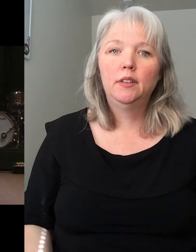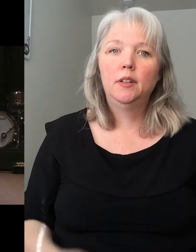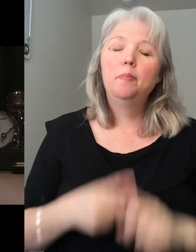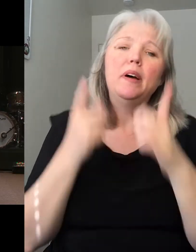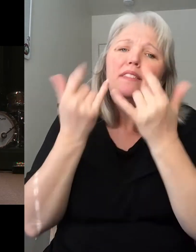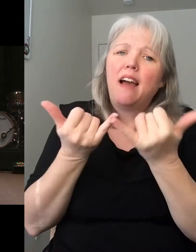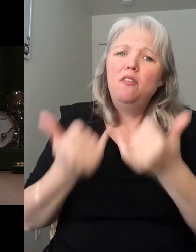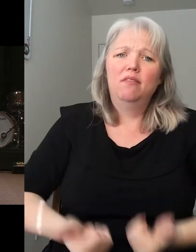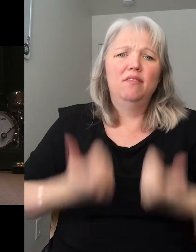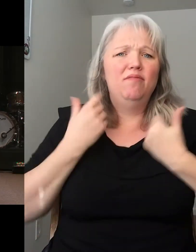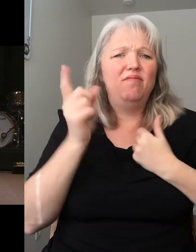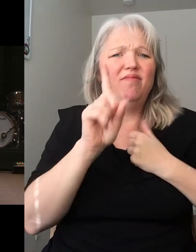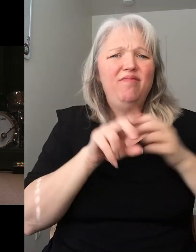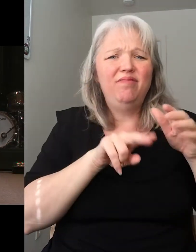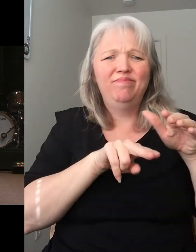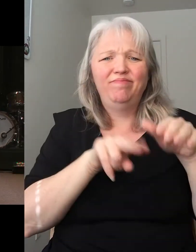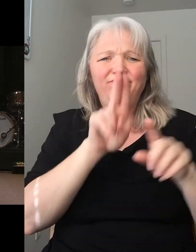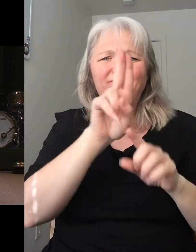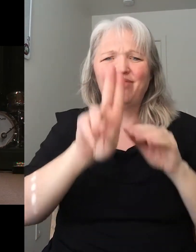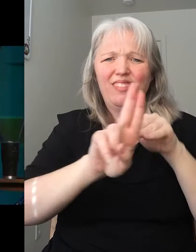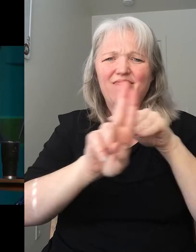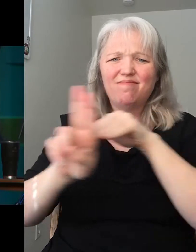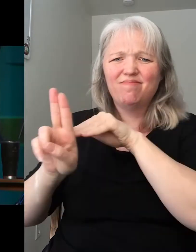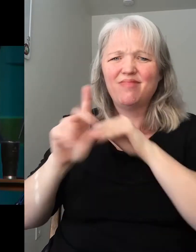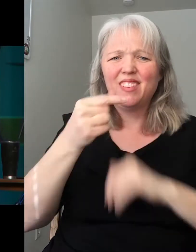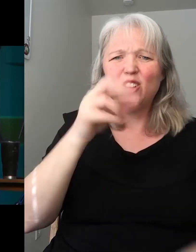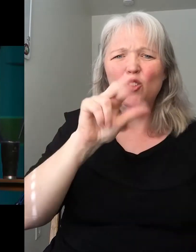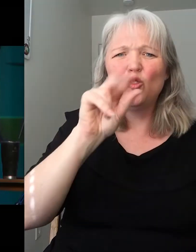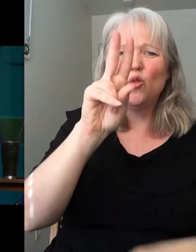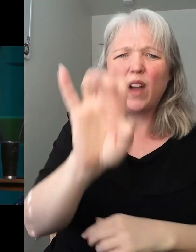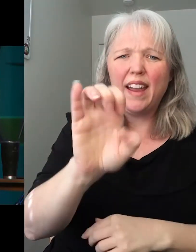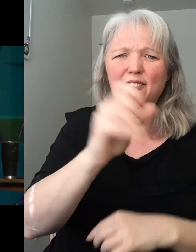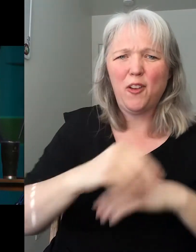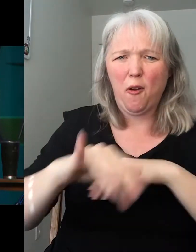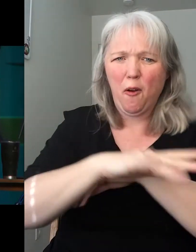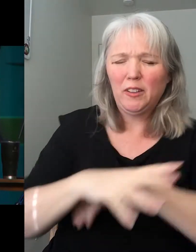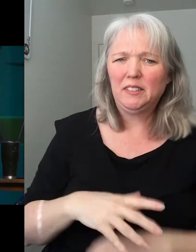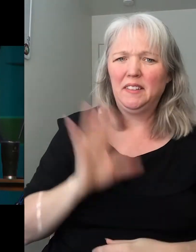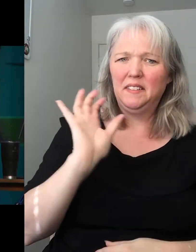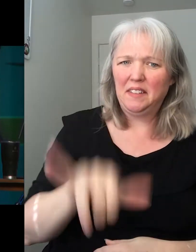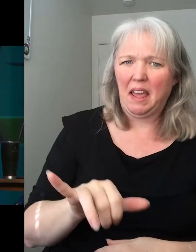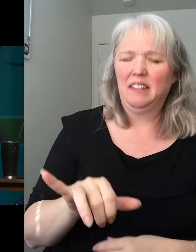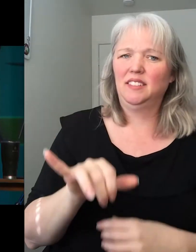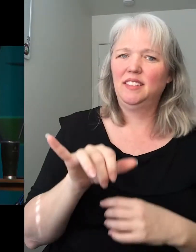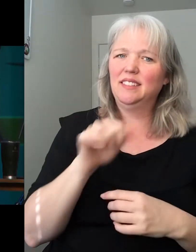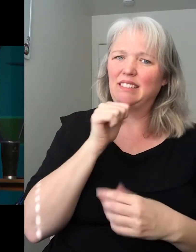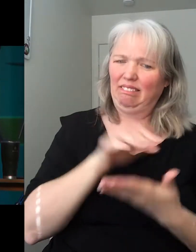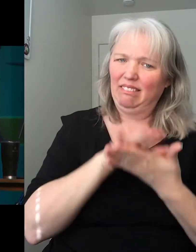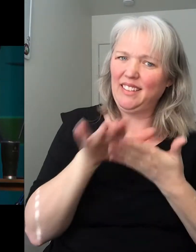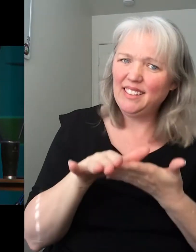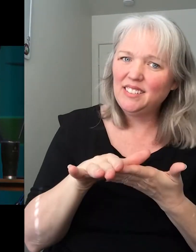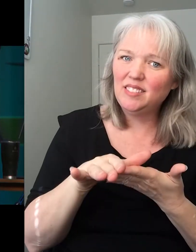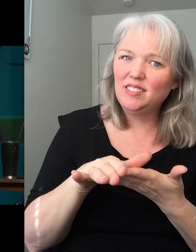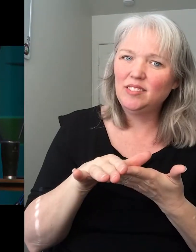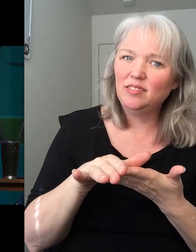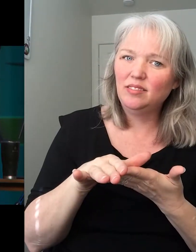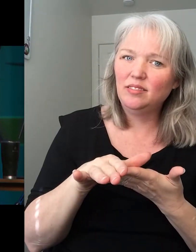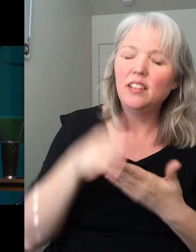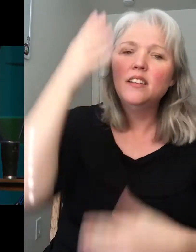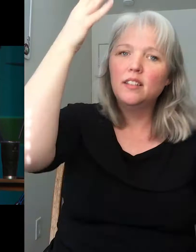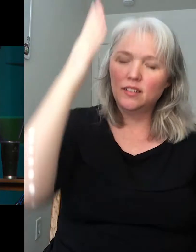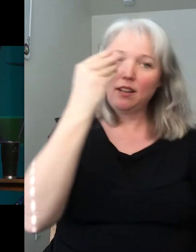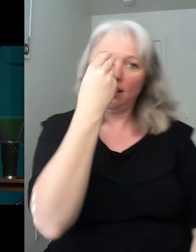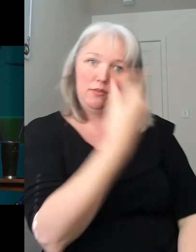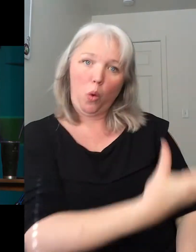he is, living in a graveyard. This is another place that is inhabited, that's unclean,